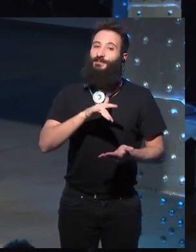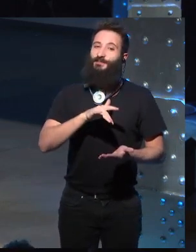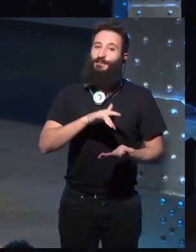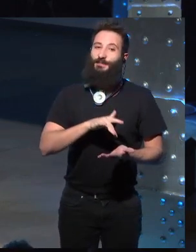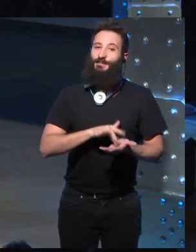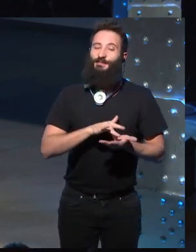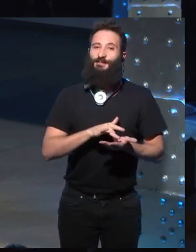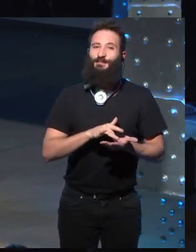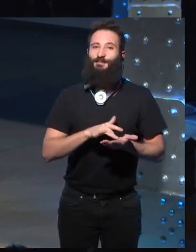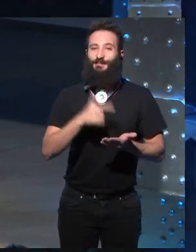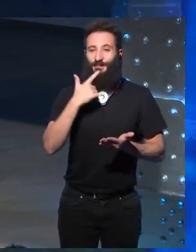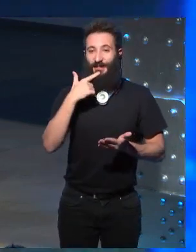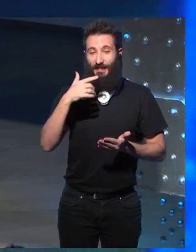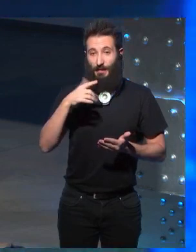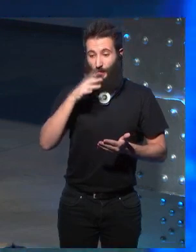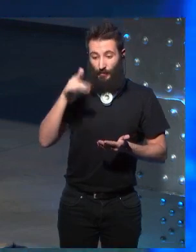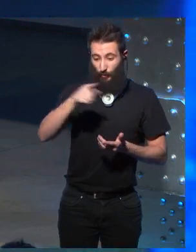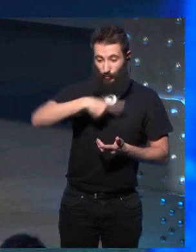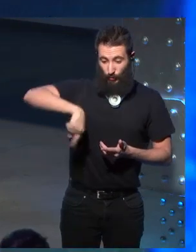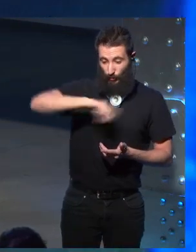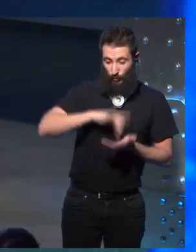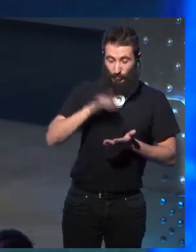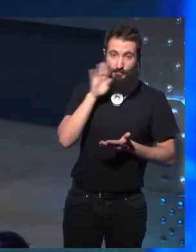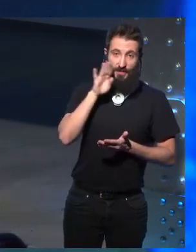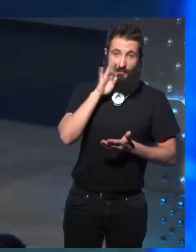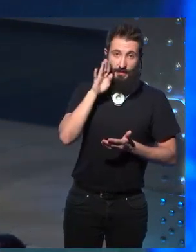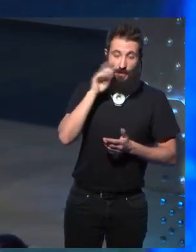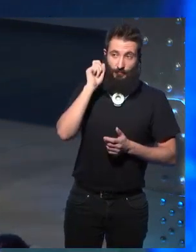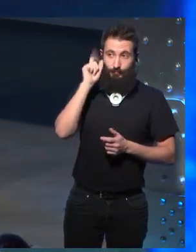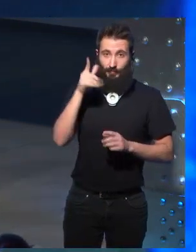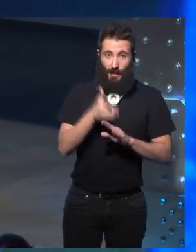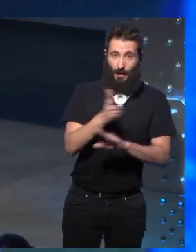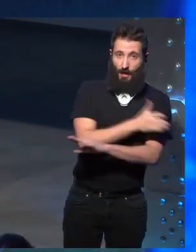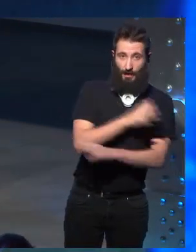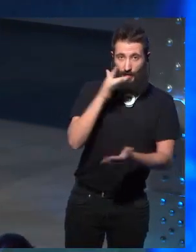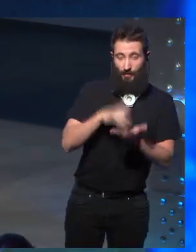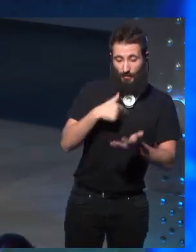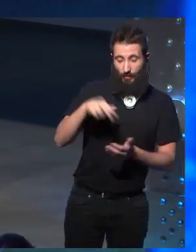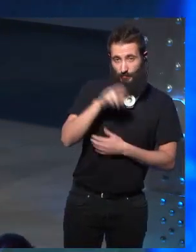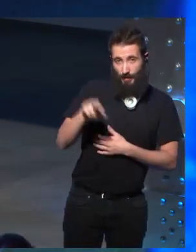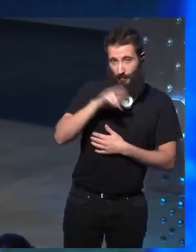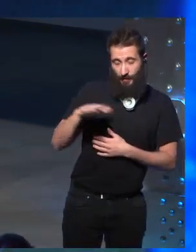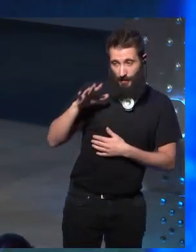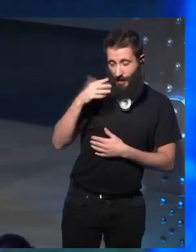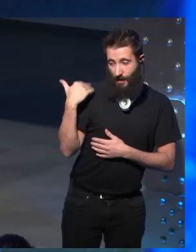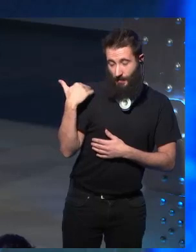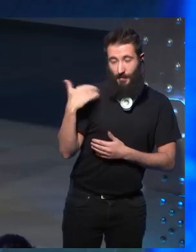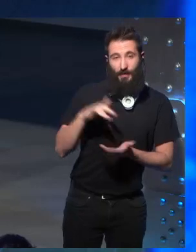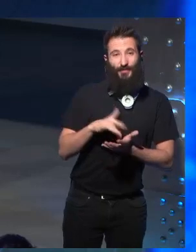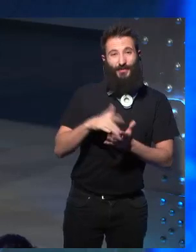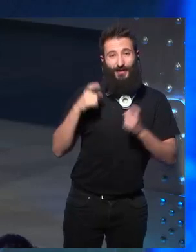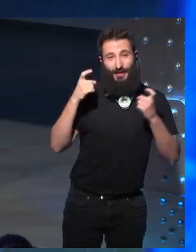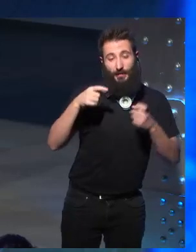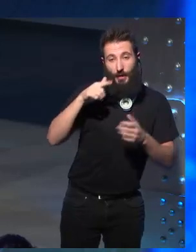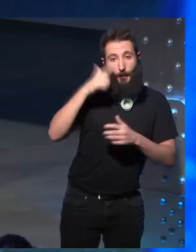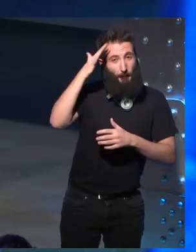we discovered what you've just talked about, which I'll repeat in a second, there were, since we knew about the expansion of the